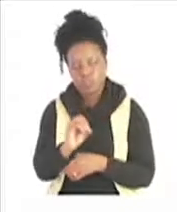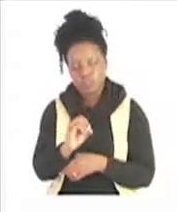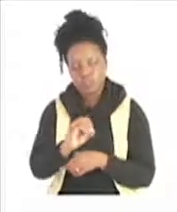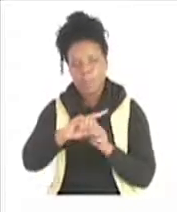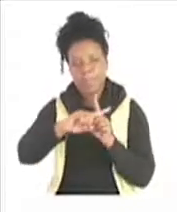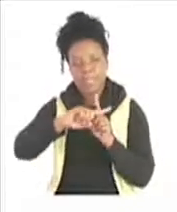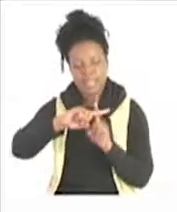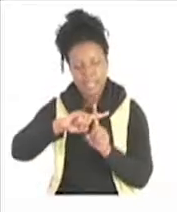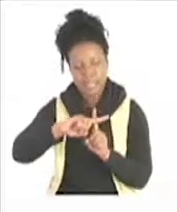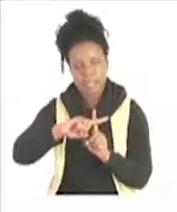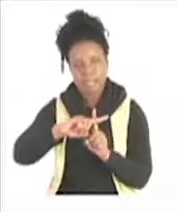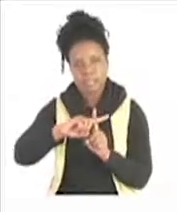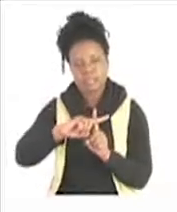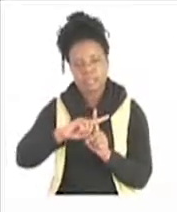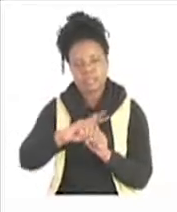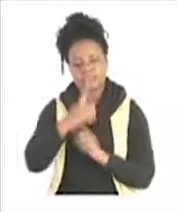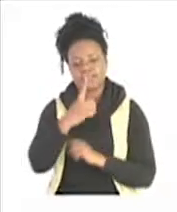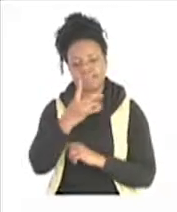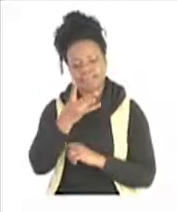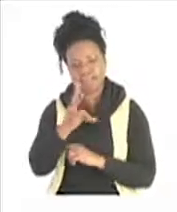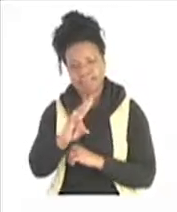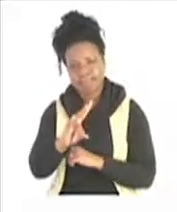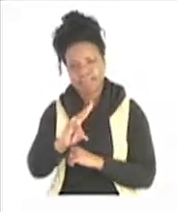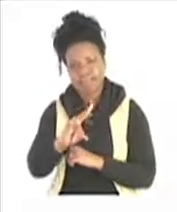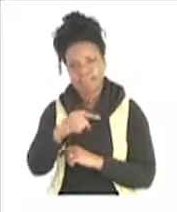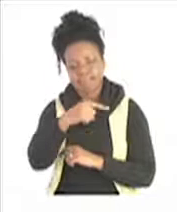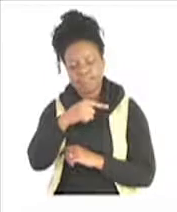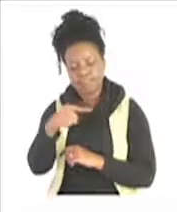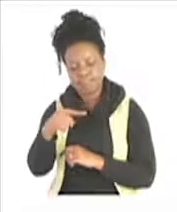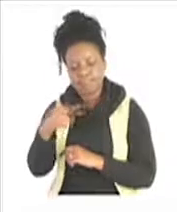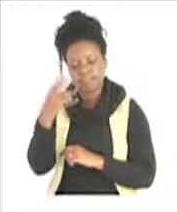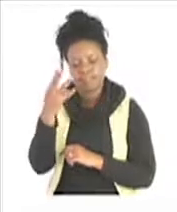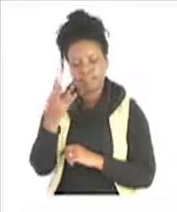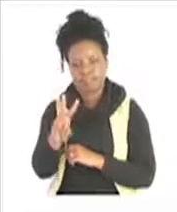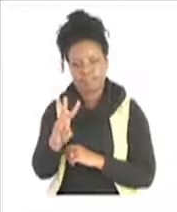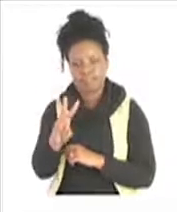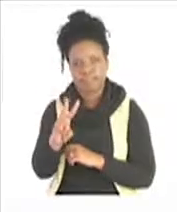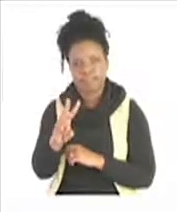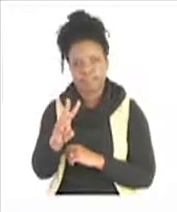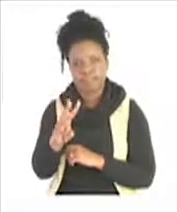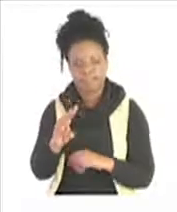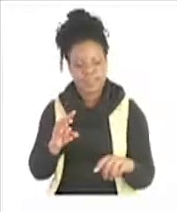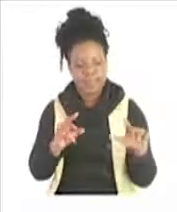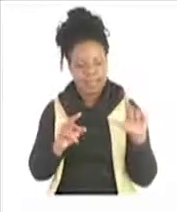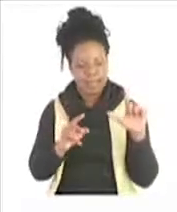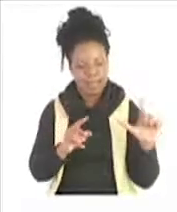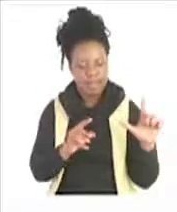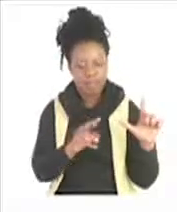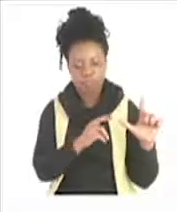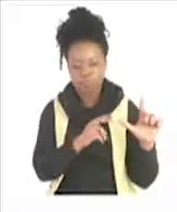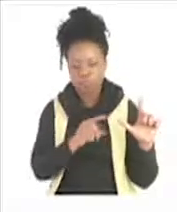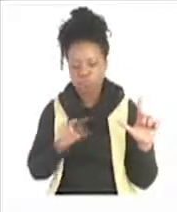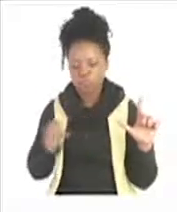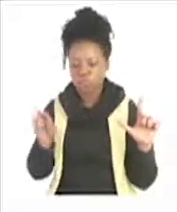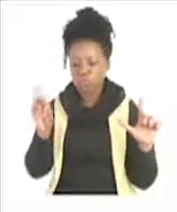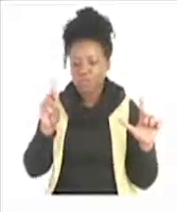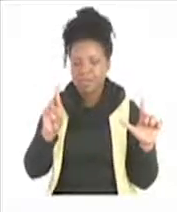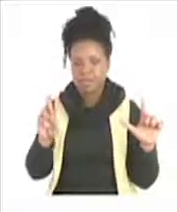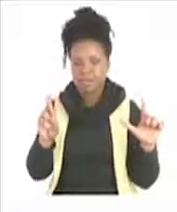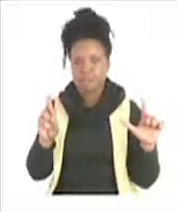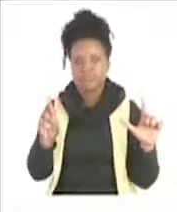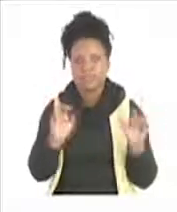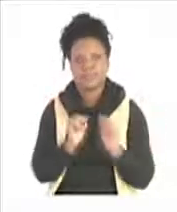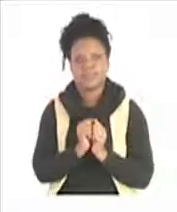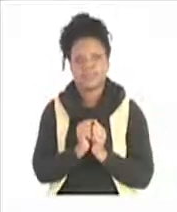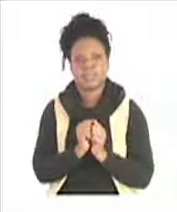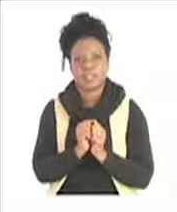240 plus 17 minus 6. Now in this example we will see